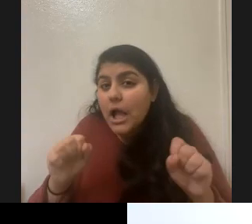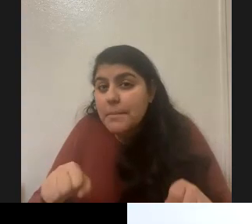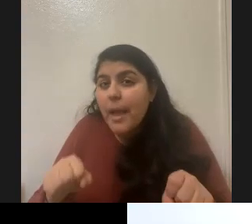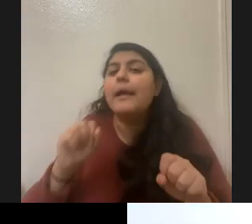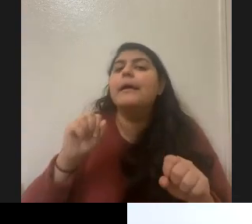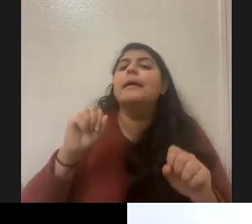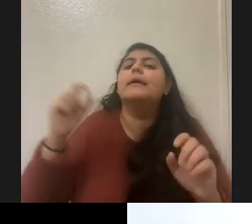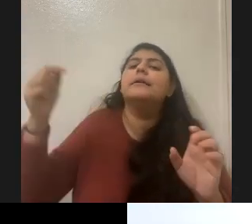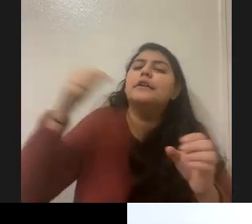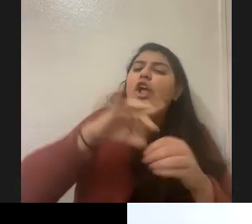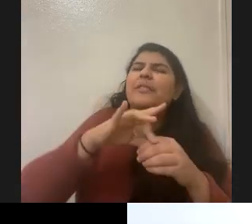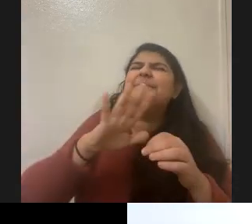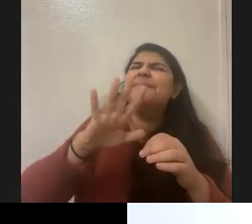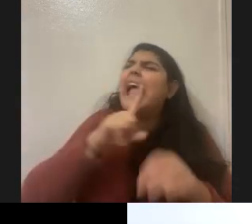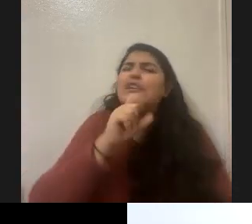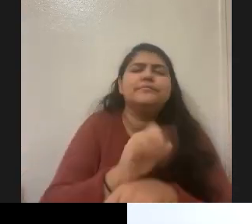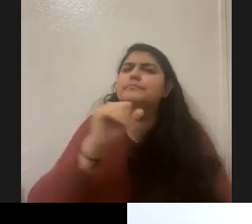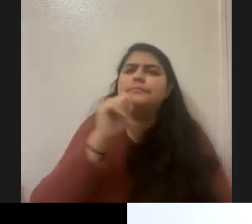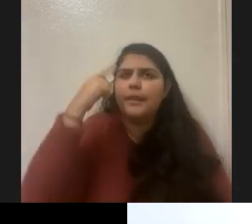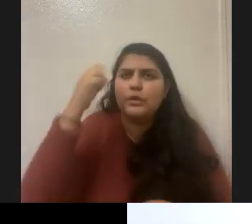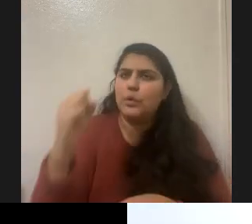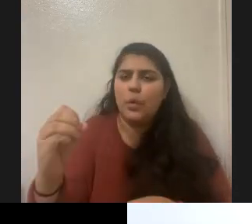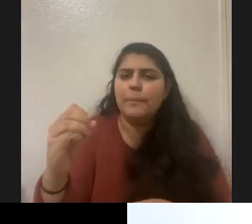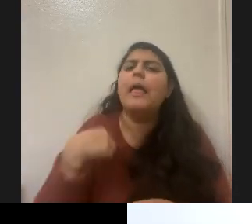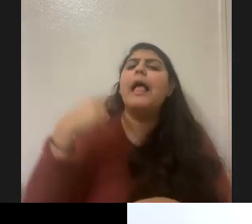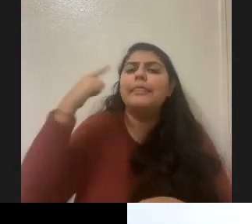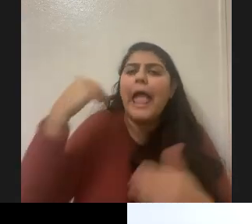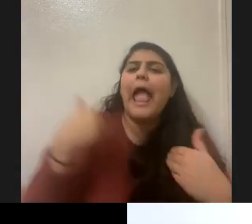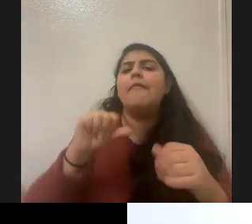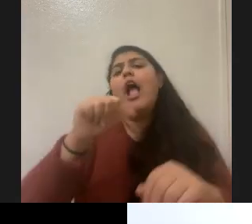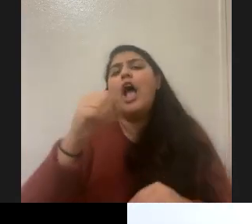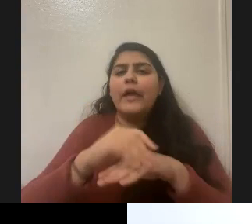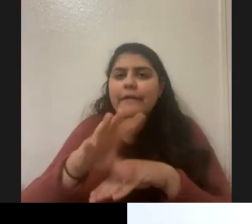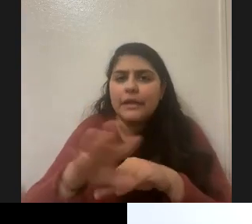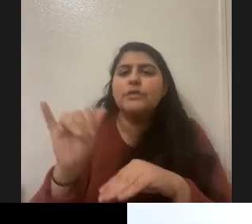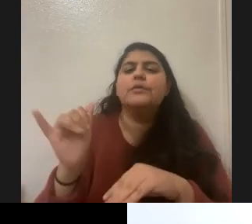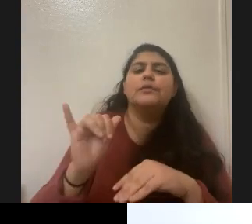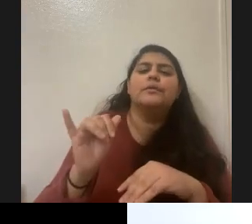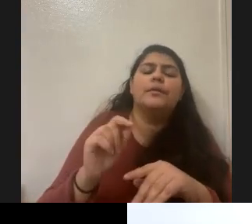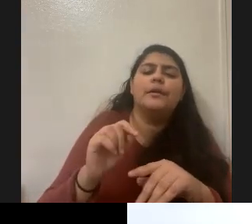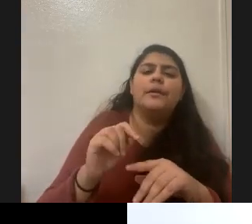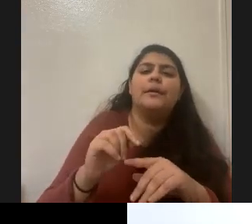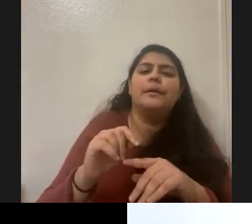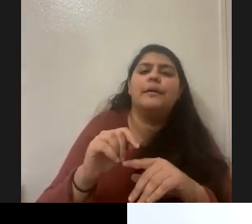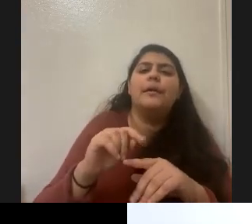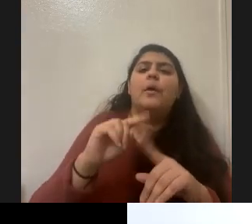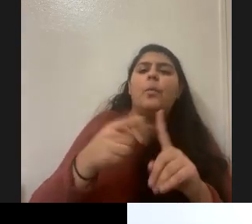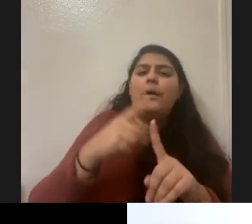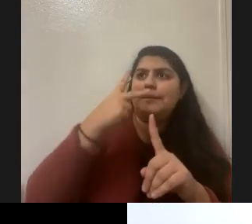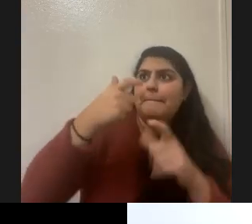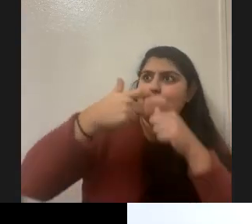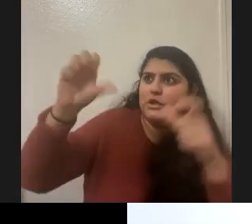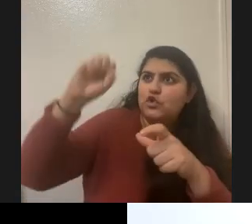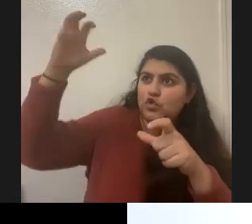No, I don't think so. I think they have other effects though. When a big solar flare happens on the sun, we can actually see it